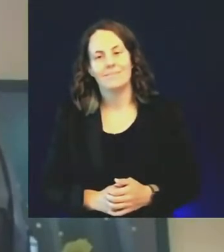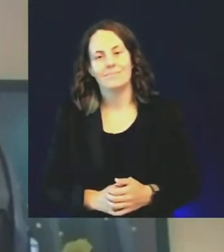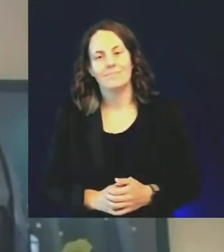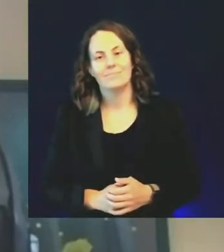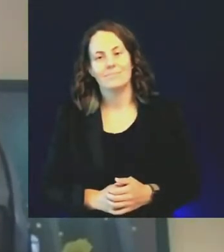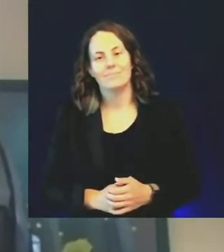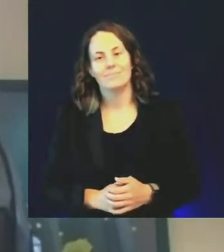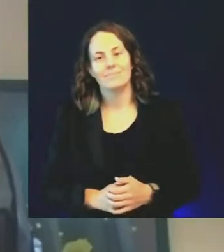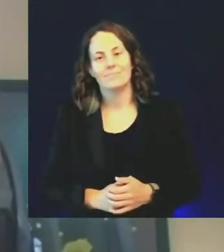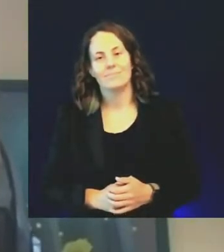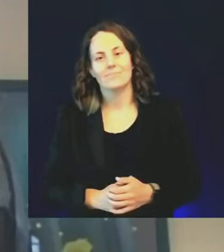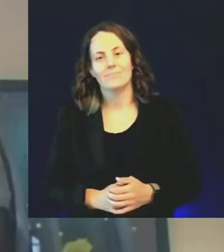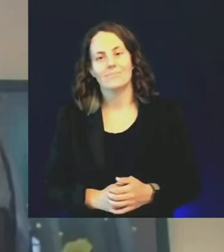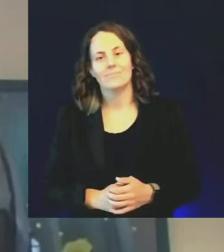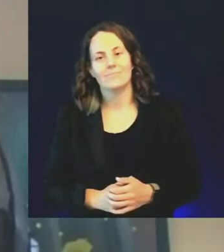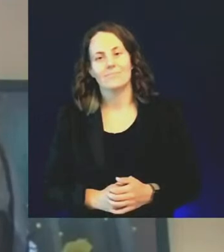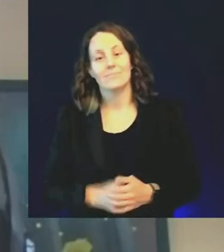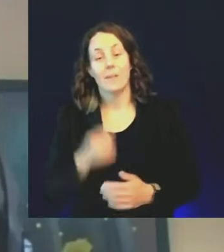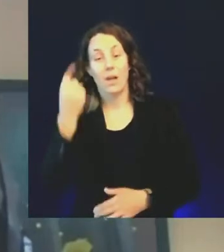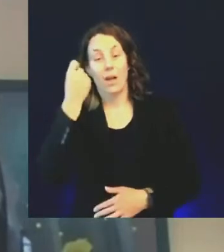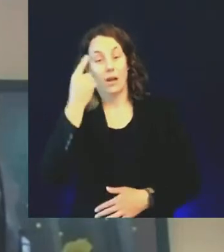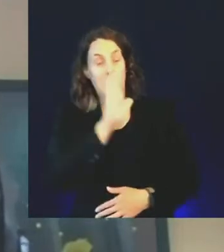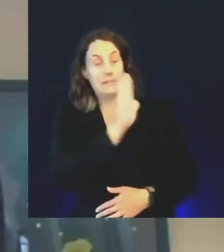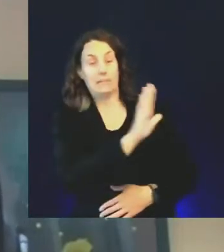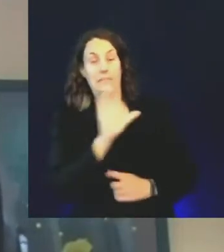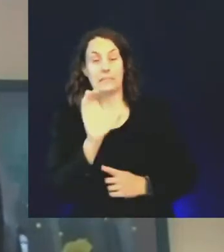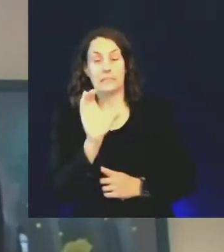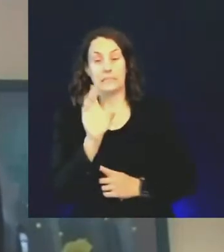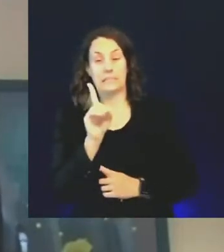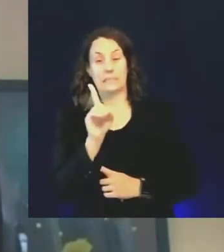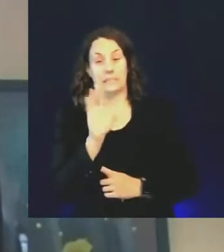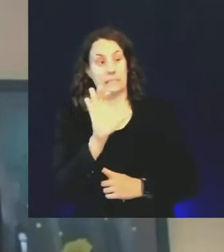districts to interpret it and deploy it in their communities.